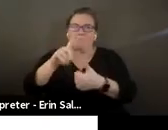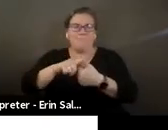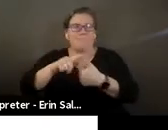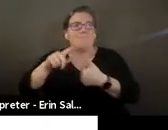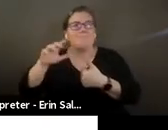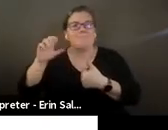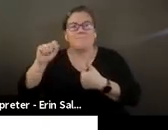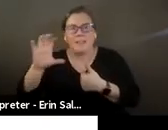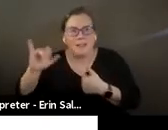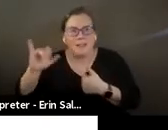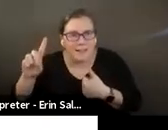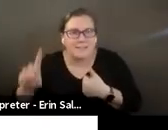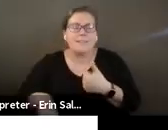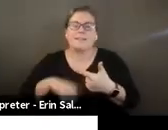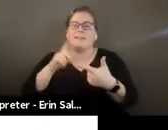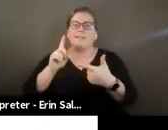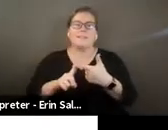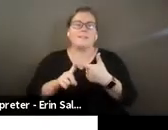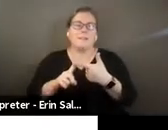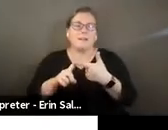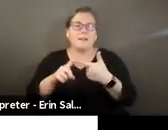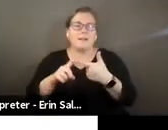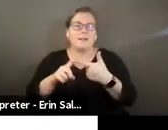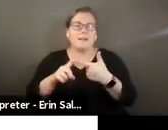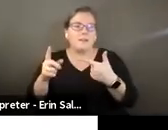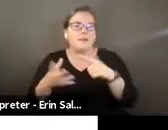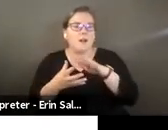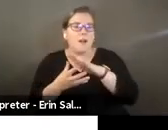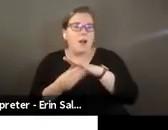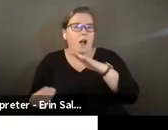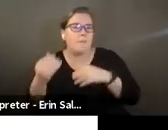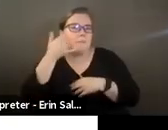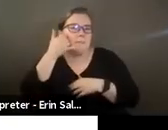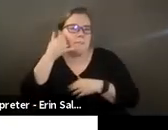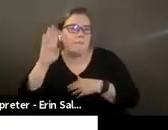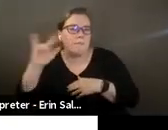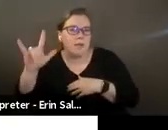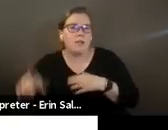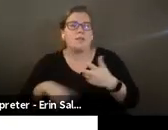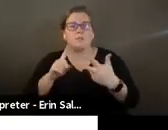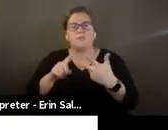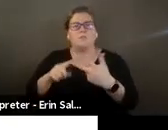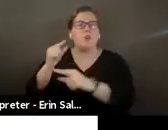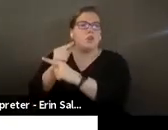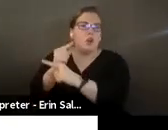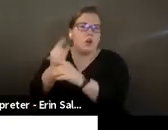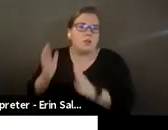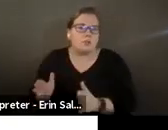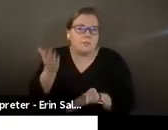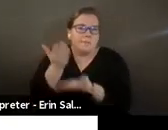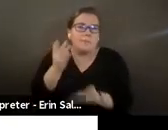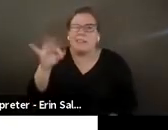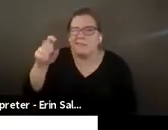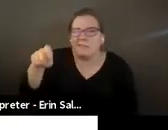qualify, which would be your South Carolina ID and a copy of your phone bill, and then proof of guardianship if